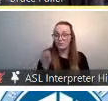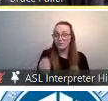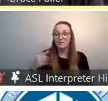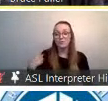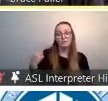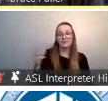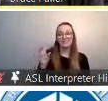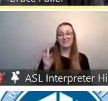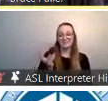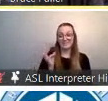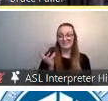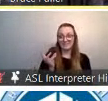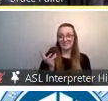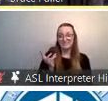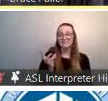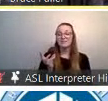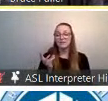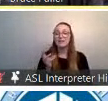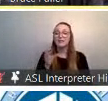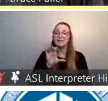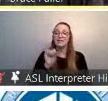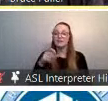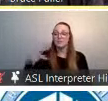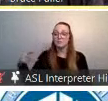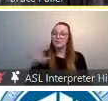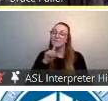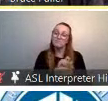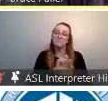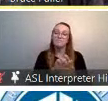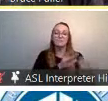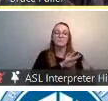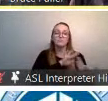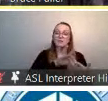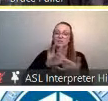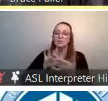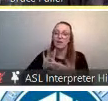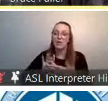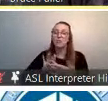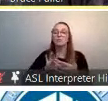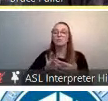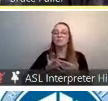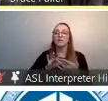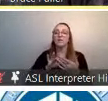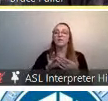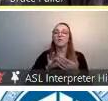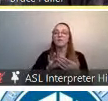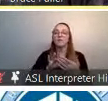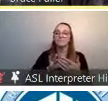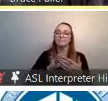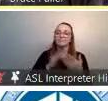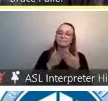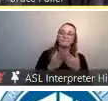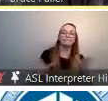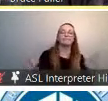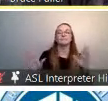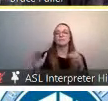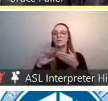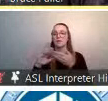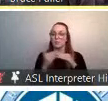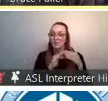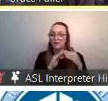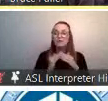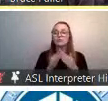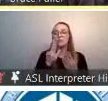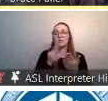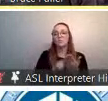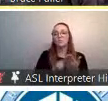1960s, CSPP has really reached out and extended into a vast number of communities and is enrolling about